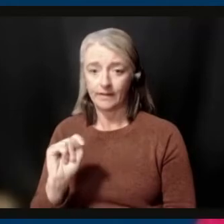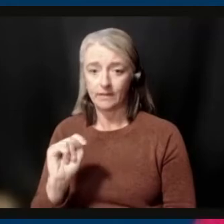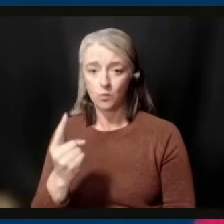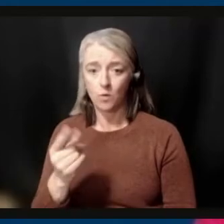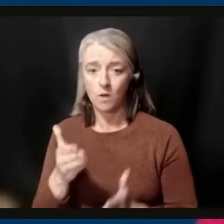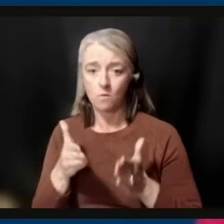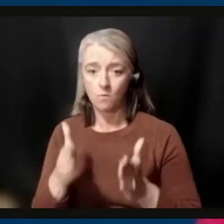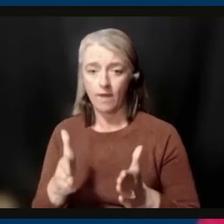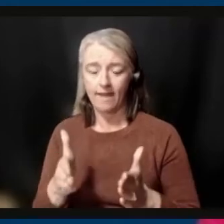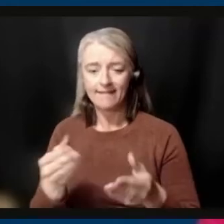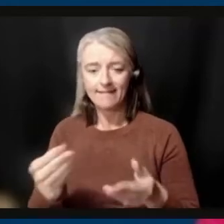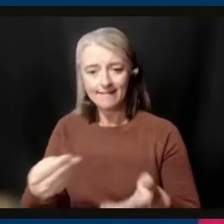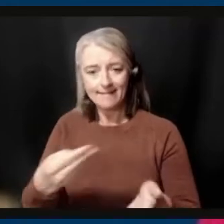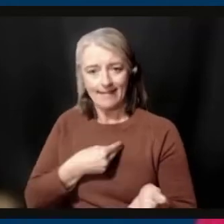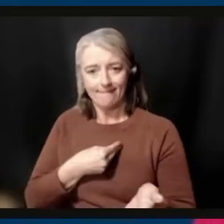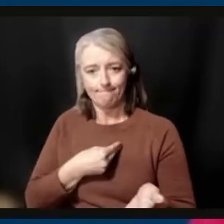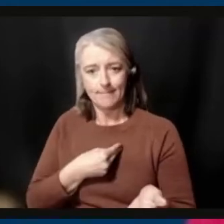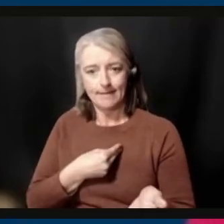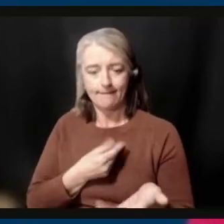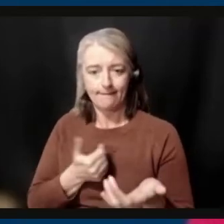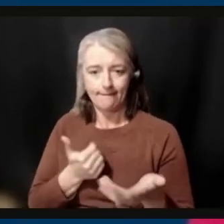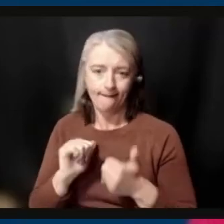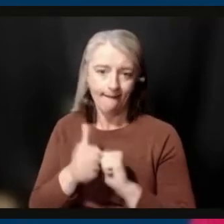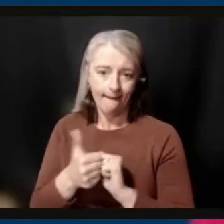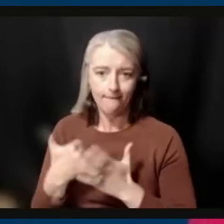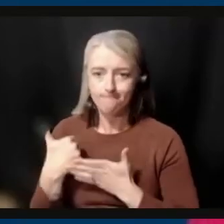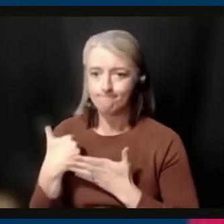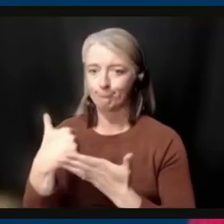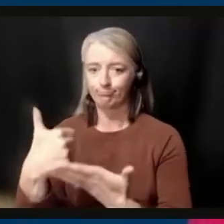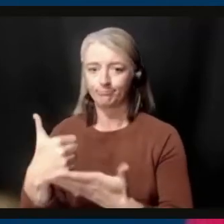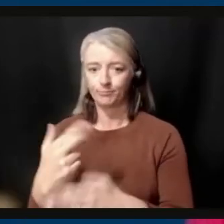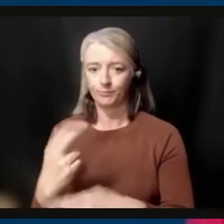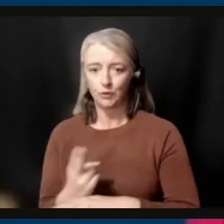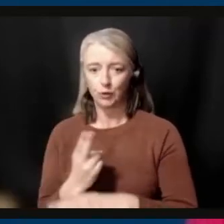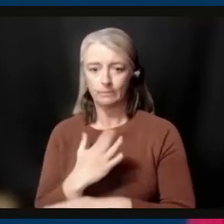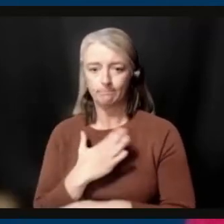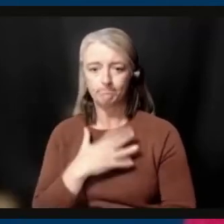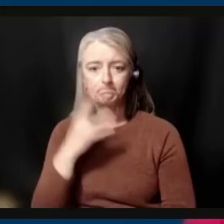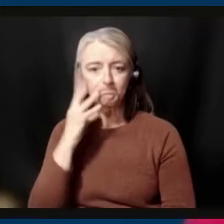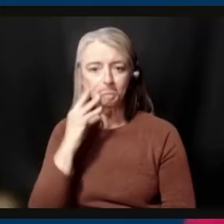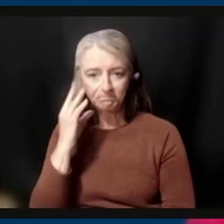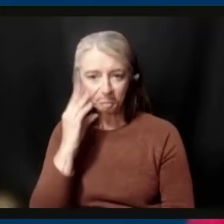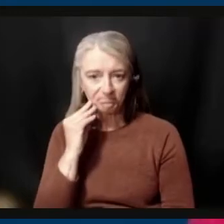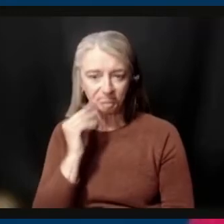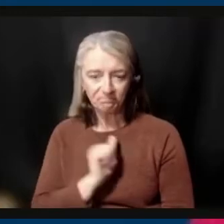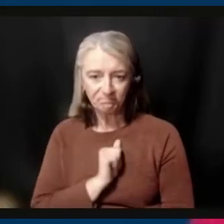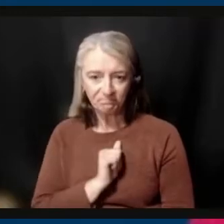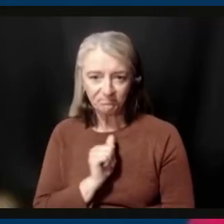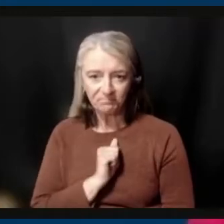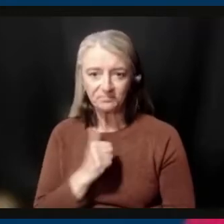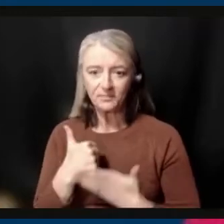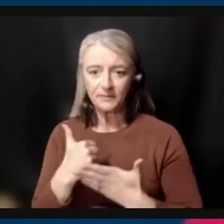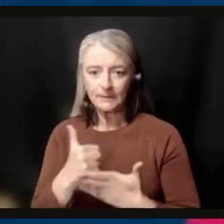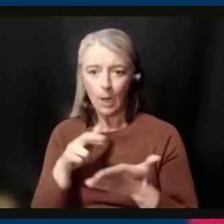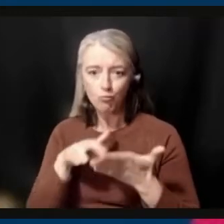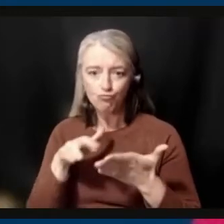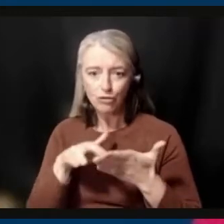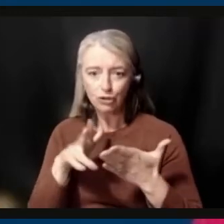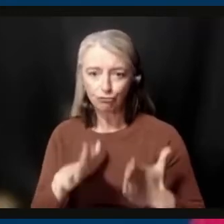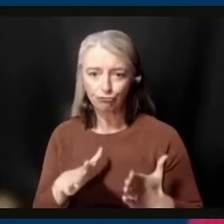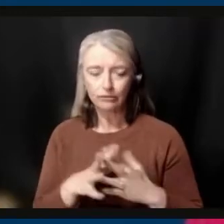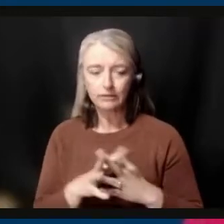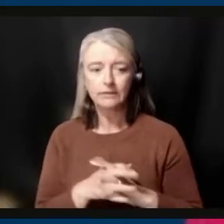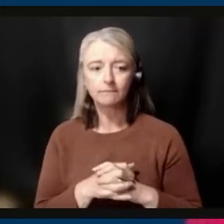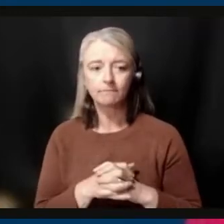that gave me a way to do this by using my experience and help researchers. So we